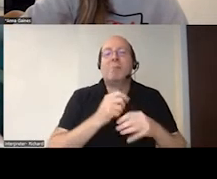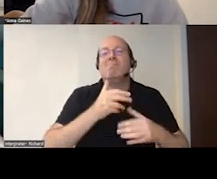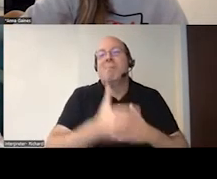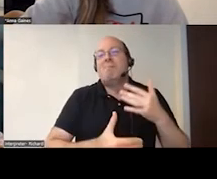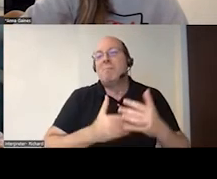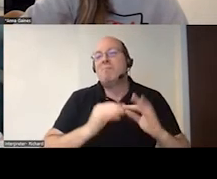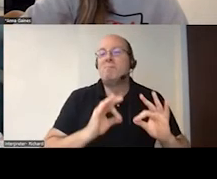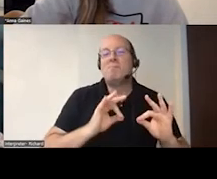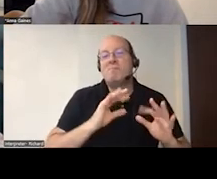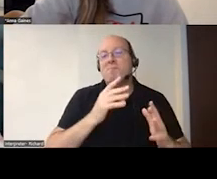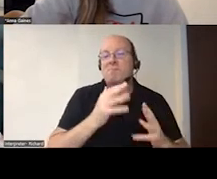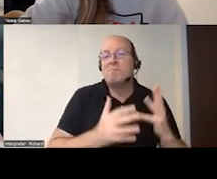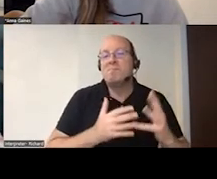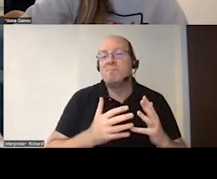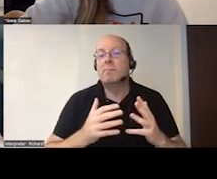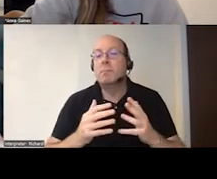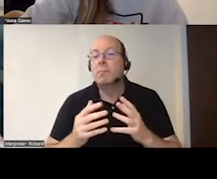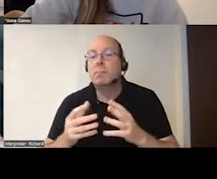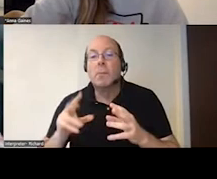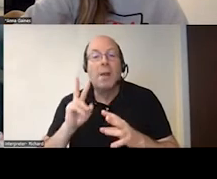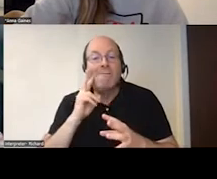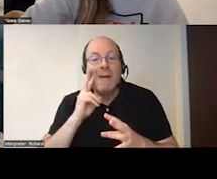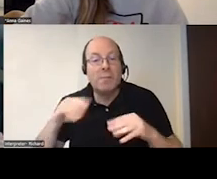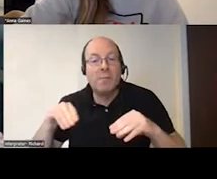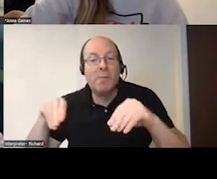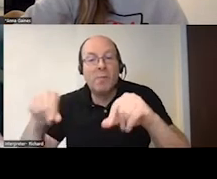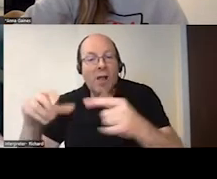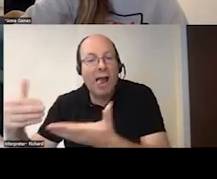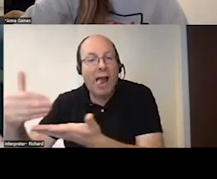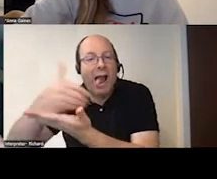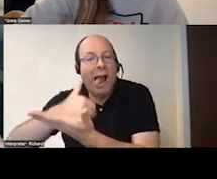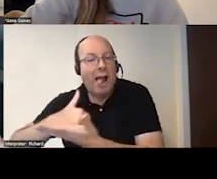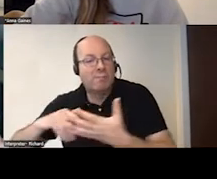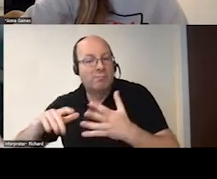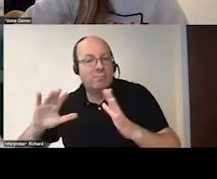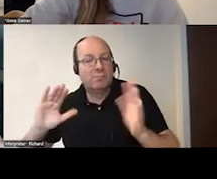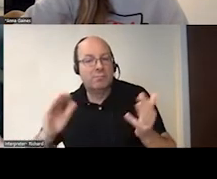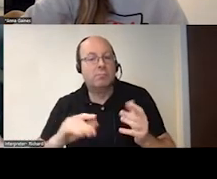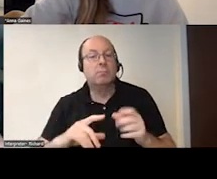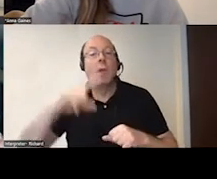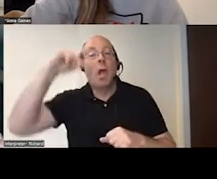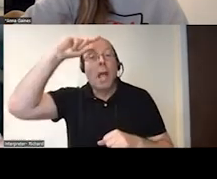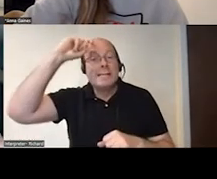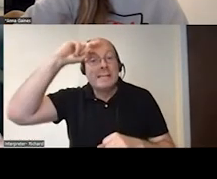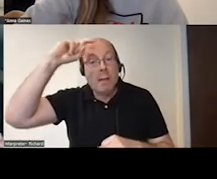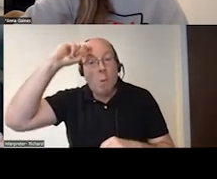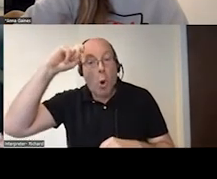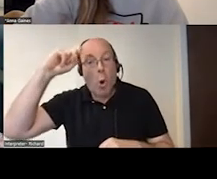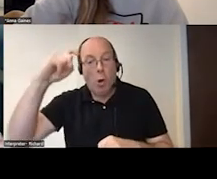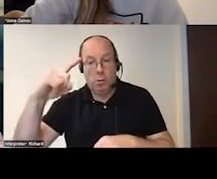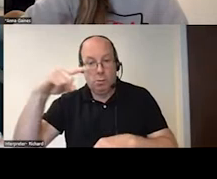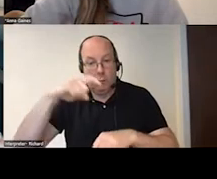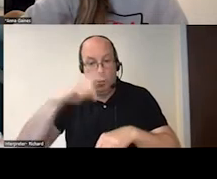before there are vegetables growing and things to harvest. I'm like, oh yeah, that'll be easy. I've got tons of time. And then once summer comes and it's crunch time and